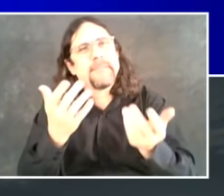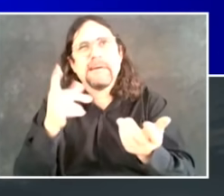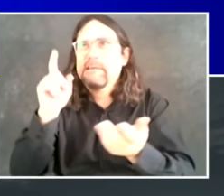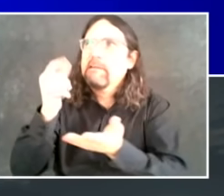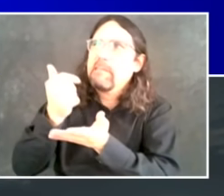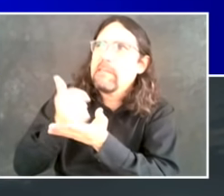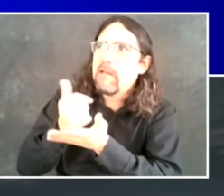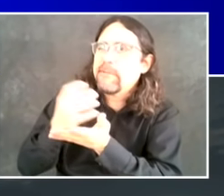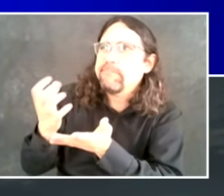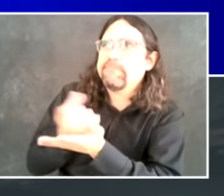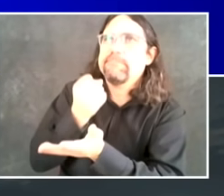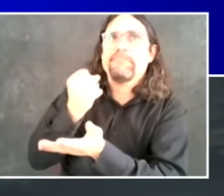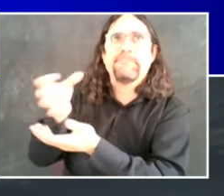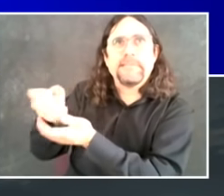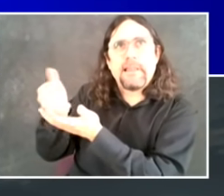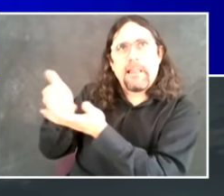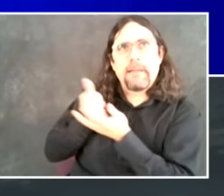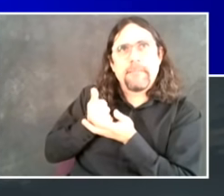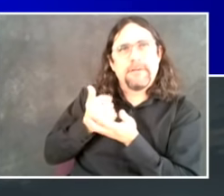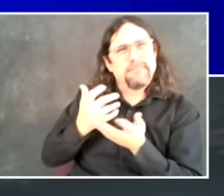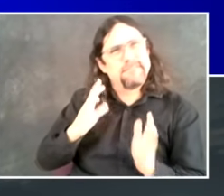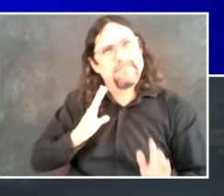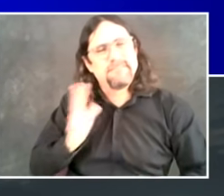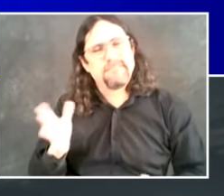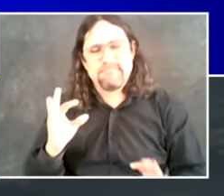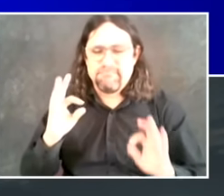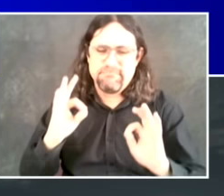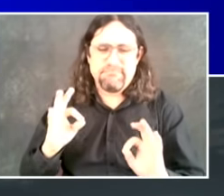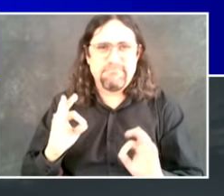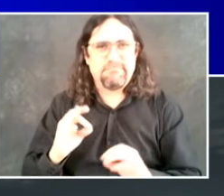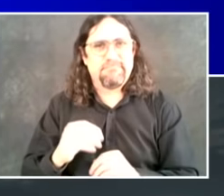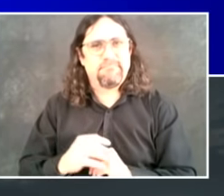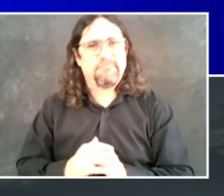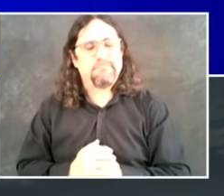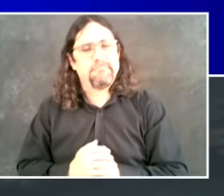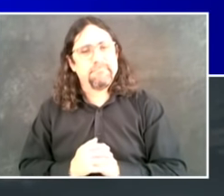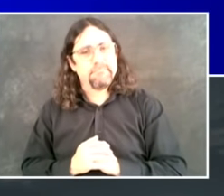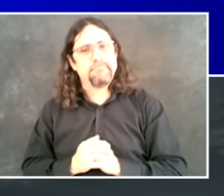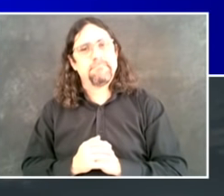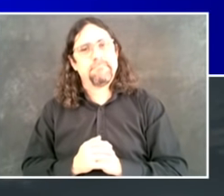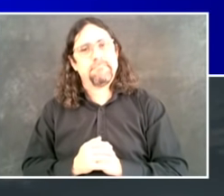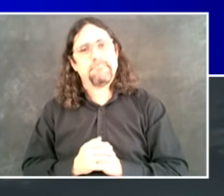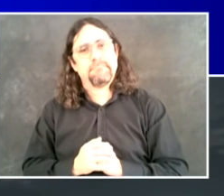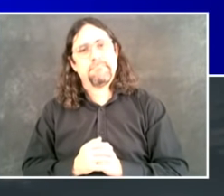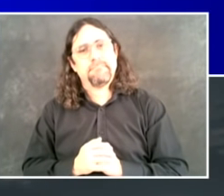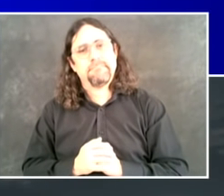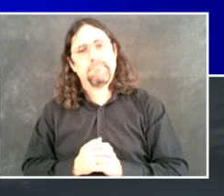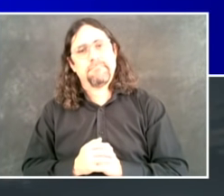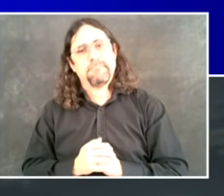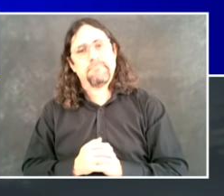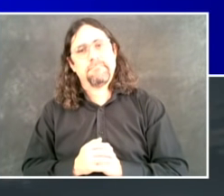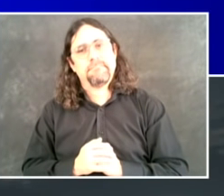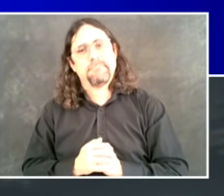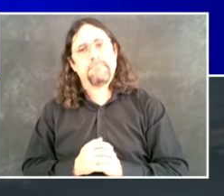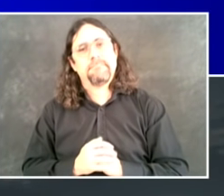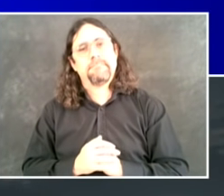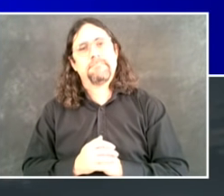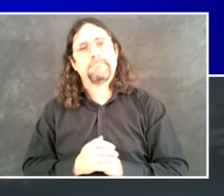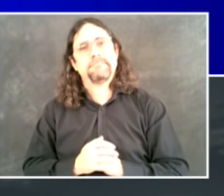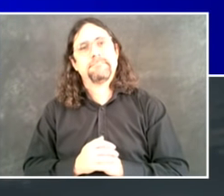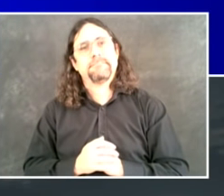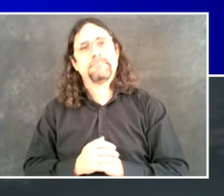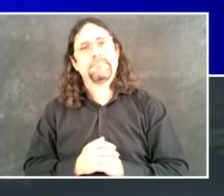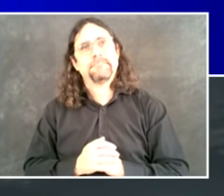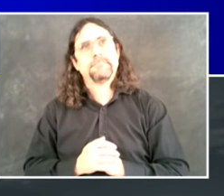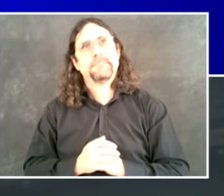Currently, we are at capacity where we can deliver as many as 3.1